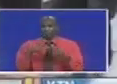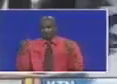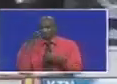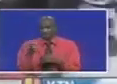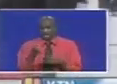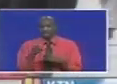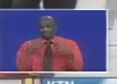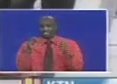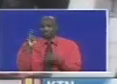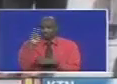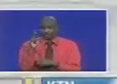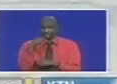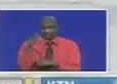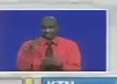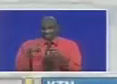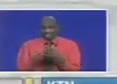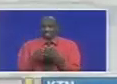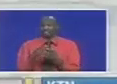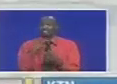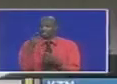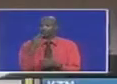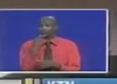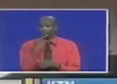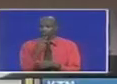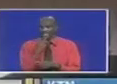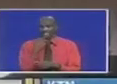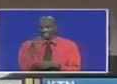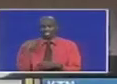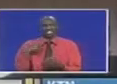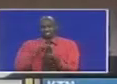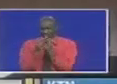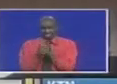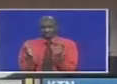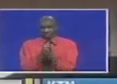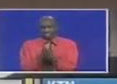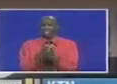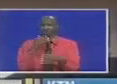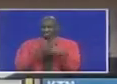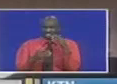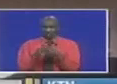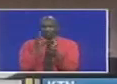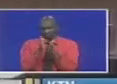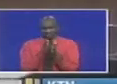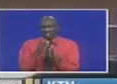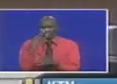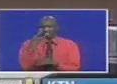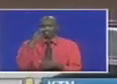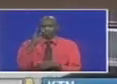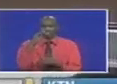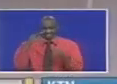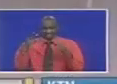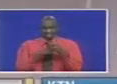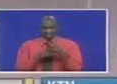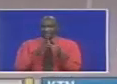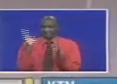President Uhuru Kenyatta asserted on Tuesday that there would be no turning back on the construction of the 327 billion